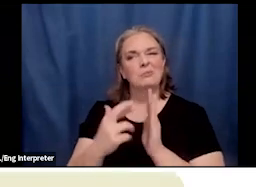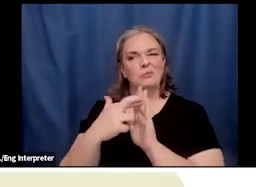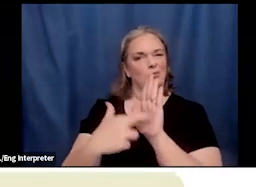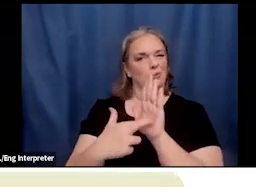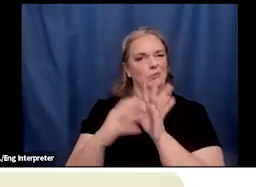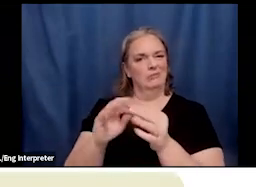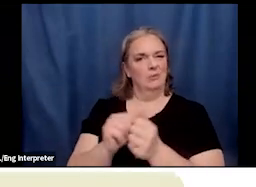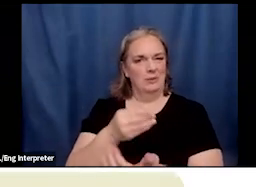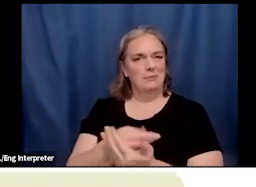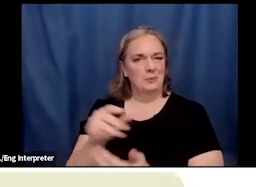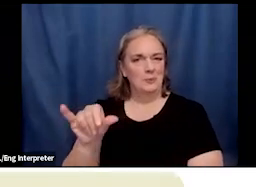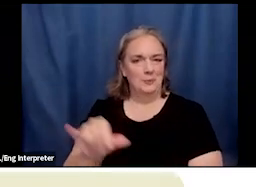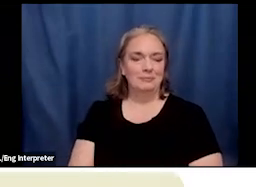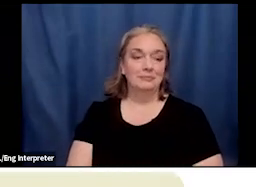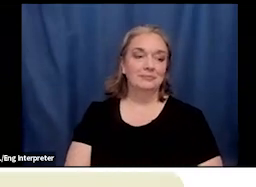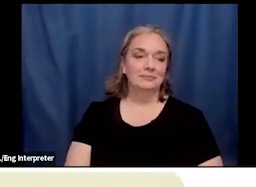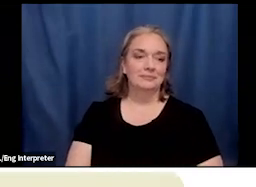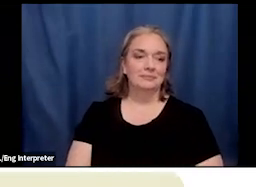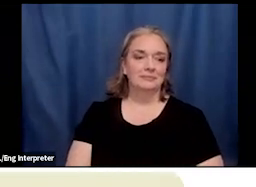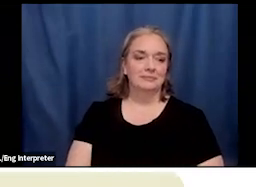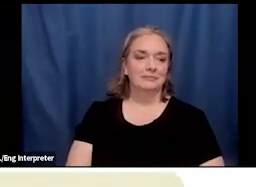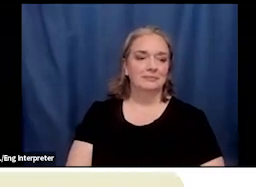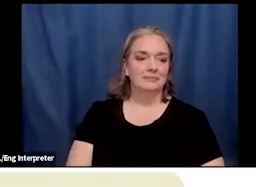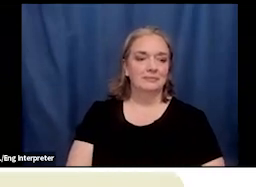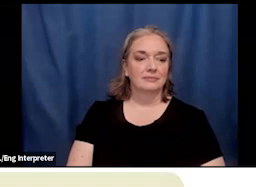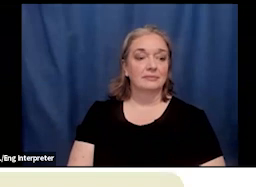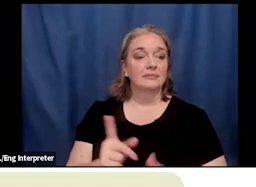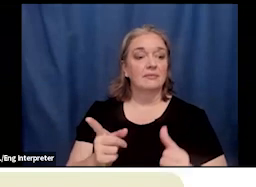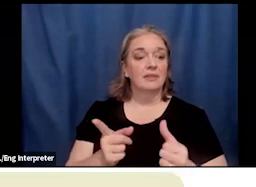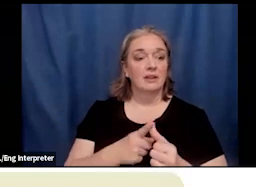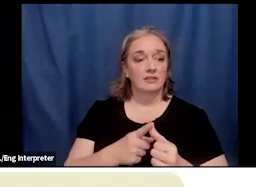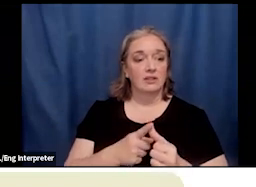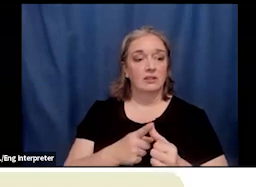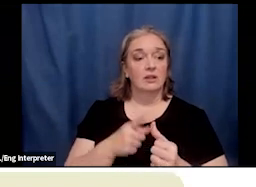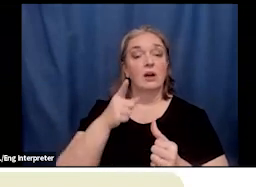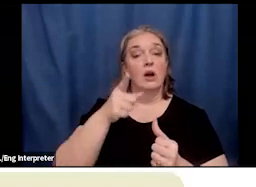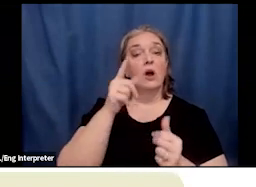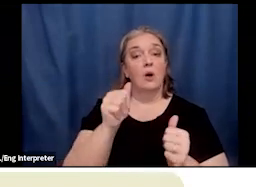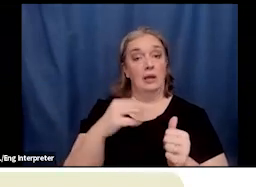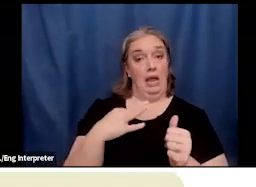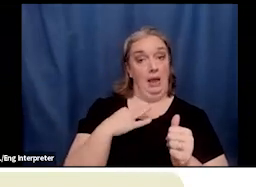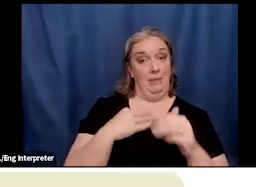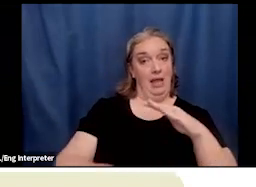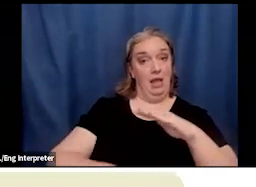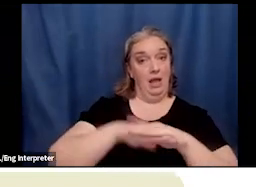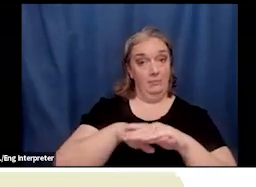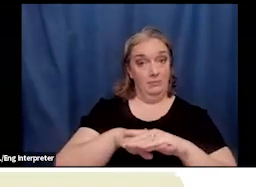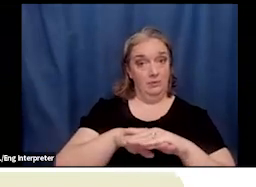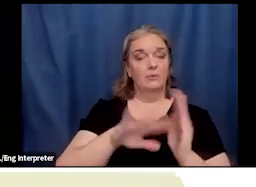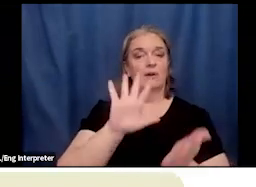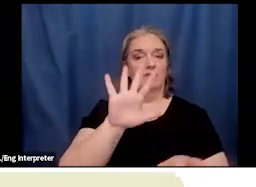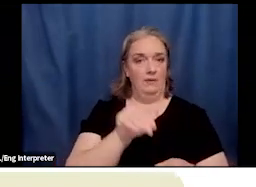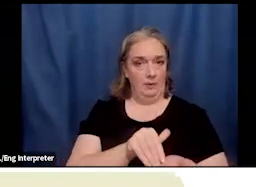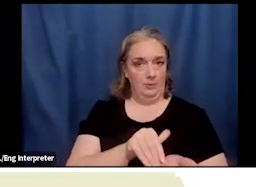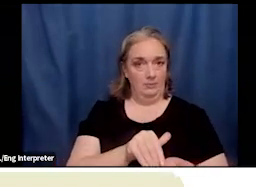the first sort of funding element to keep in mind is that you can apply for up to $5,000 with this